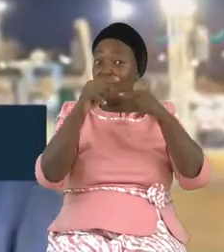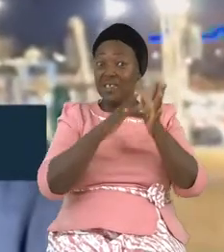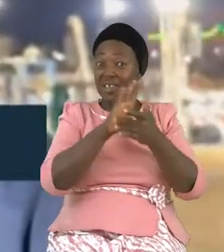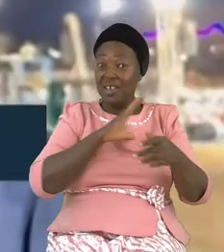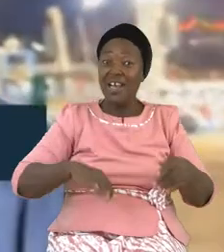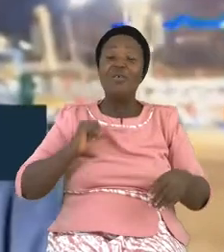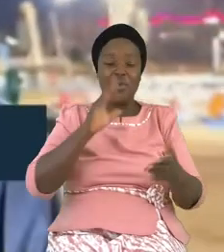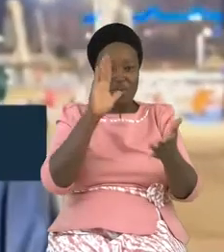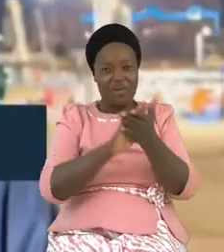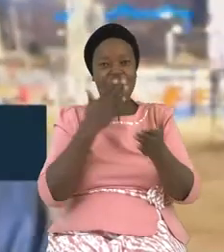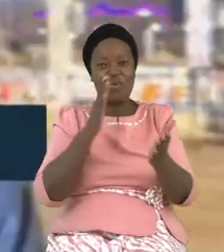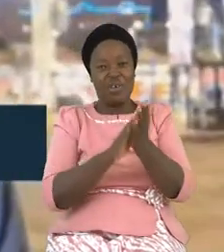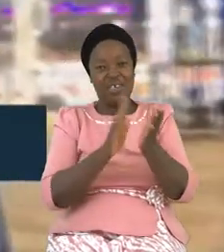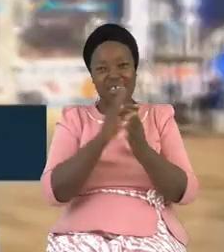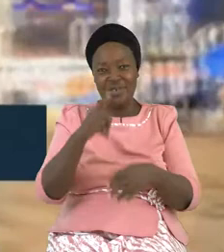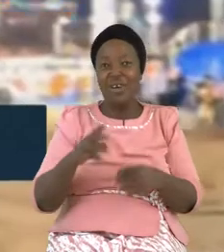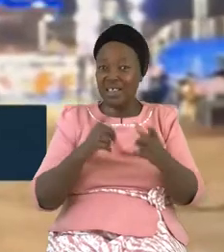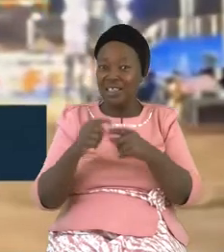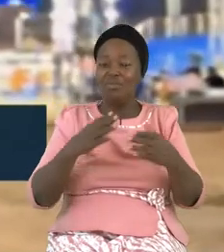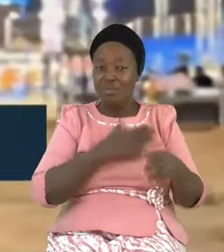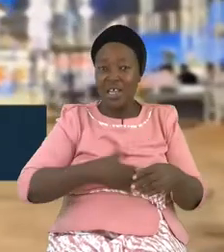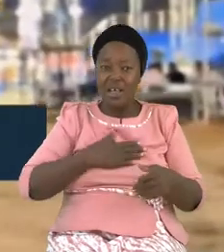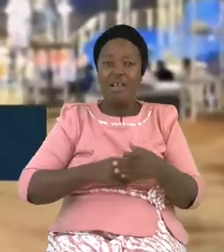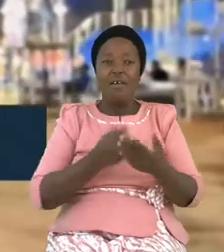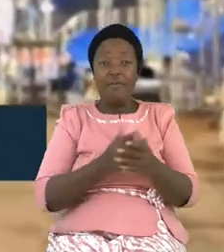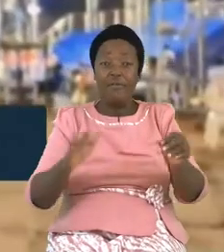to fill the form right there on your screen. Go to